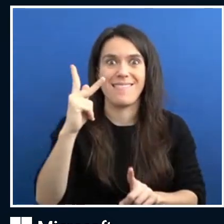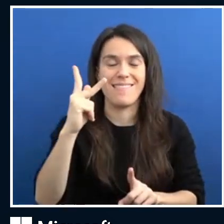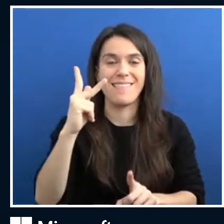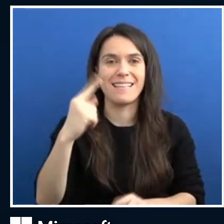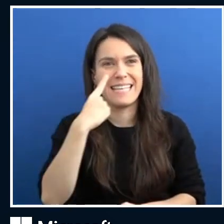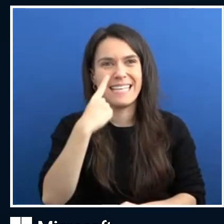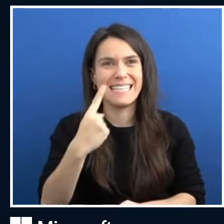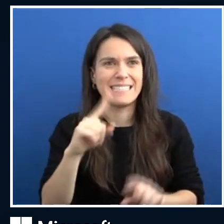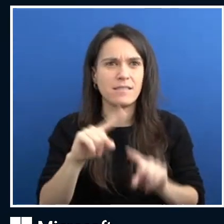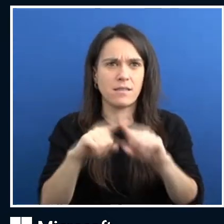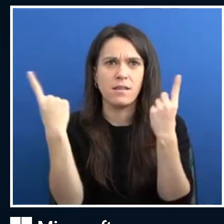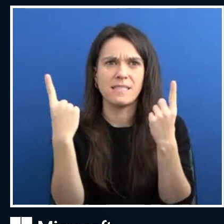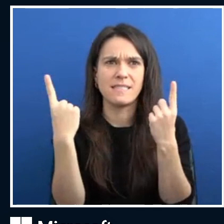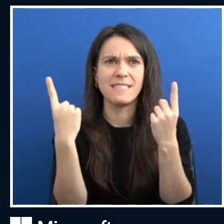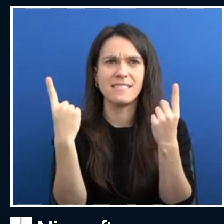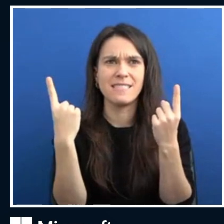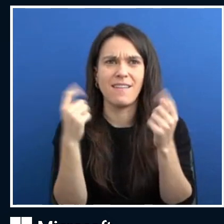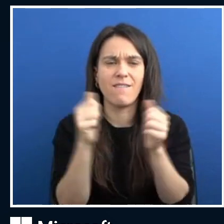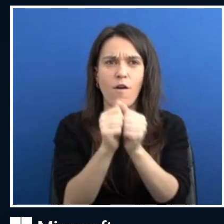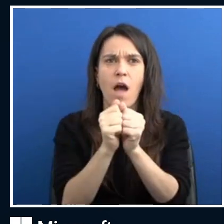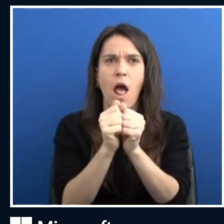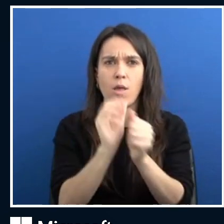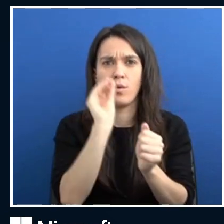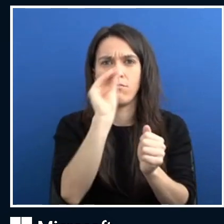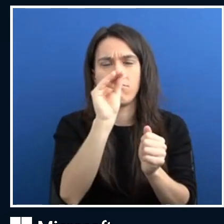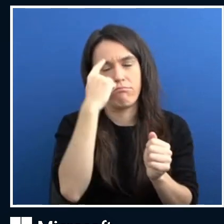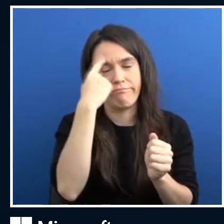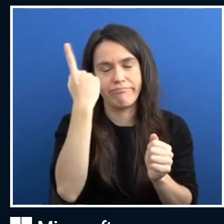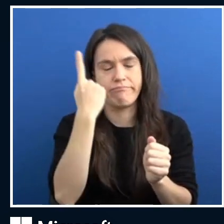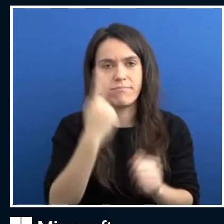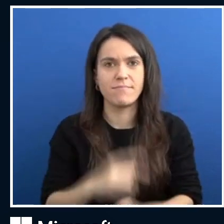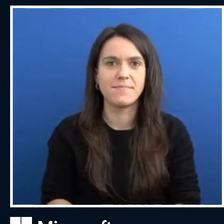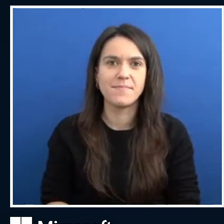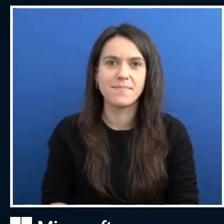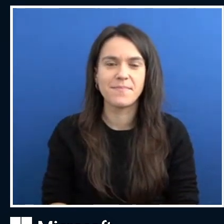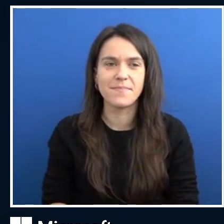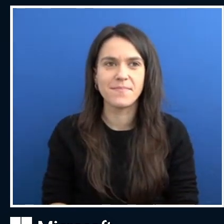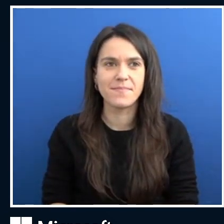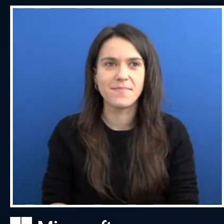get while changing the values of K. To say, when